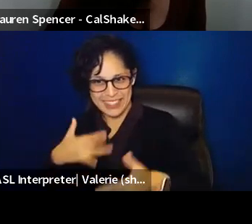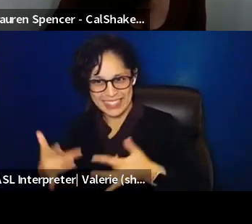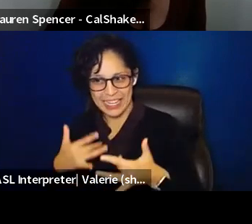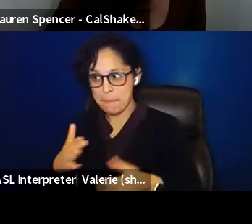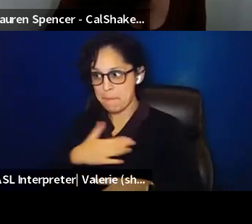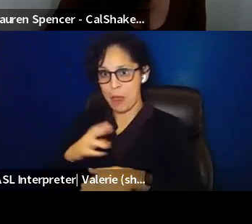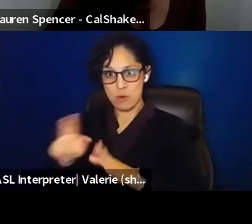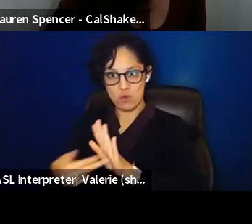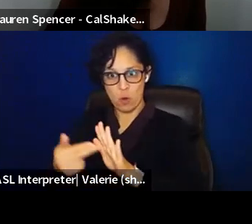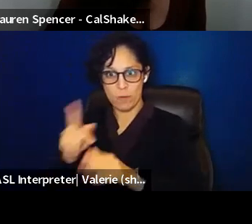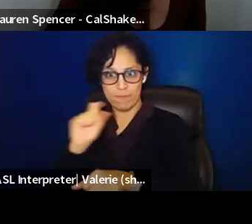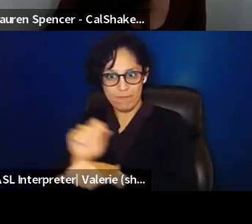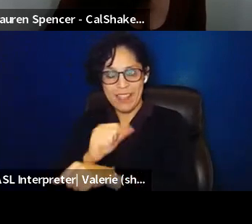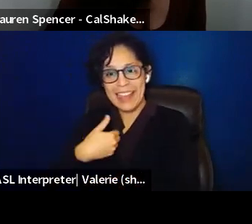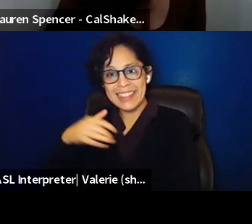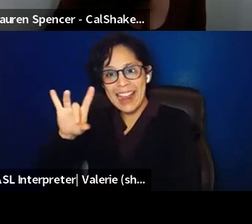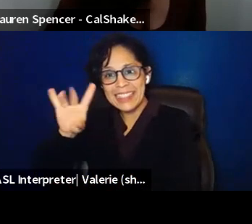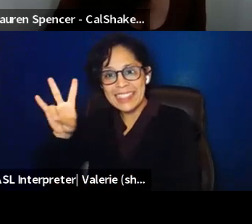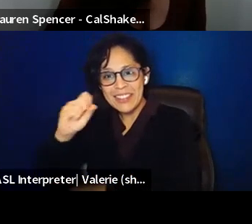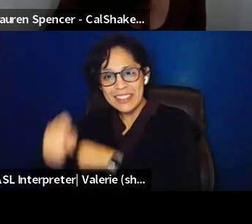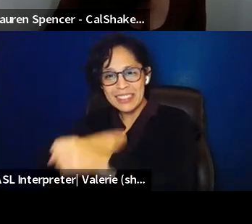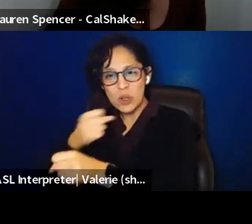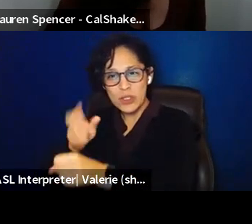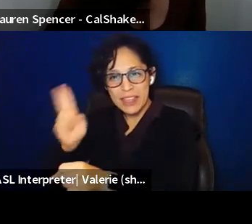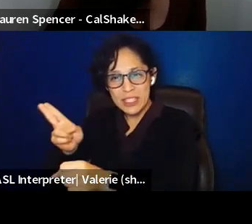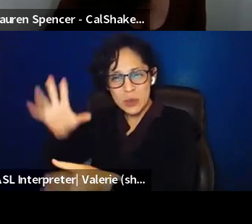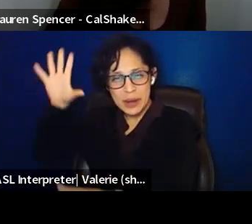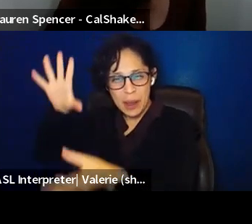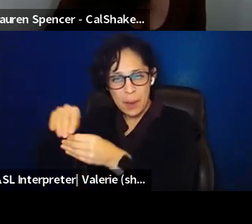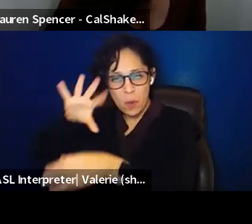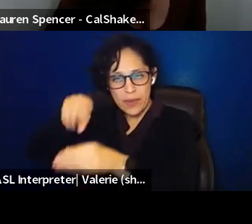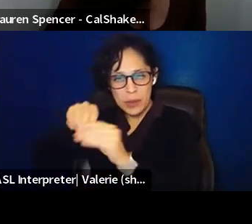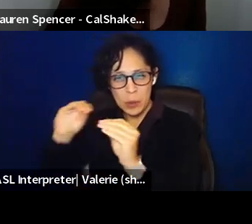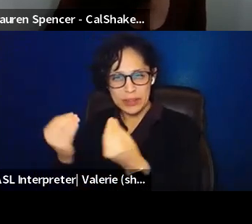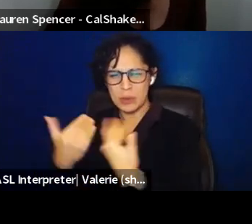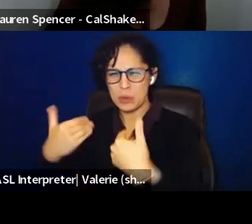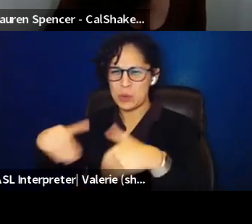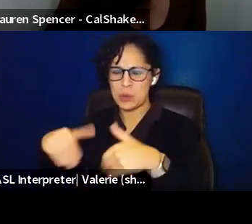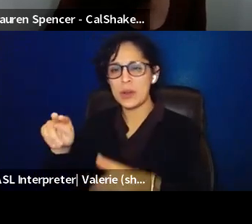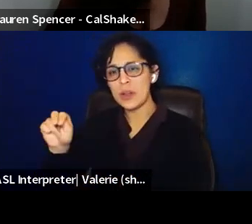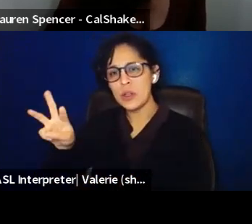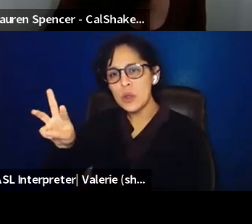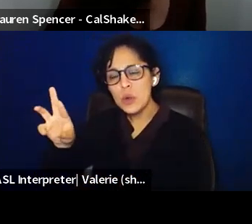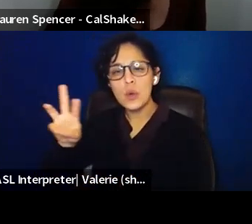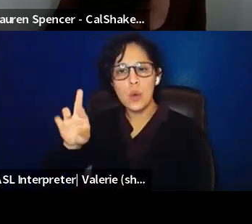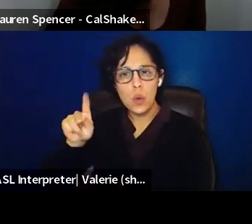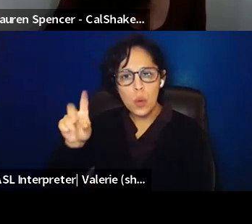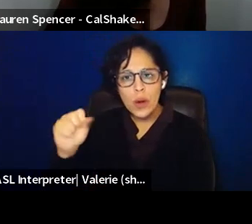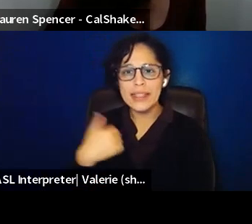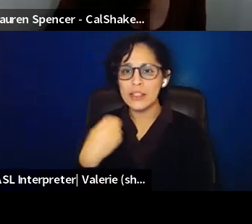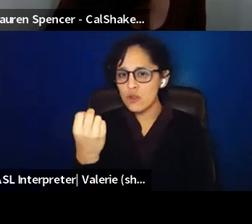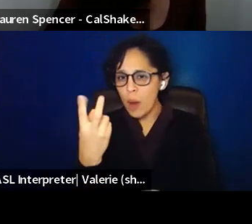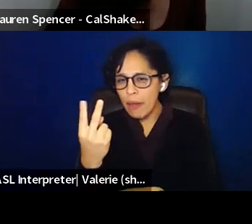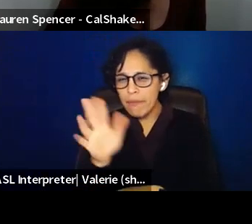have, it has 87 years of history in the organization. New Works has about 10, 12 years of real history